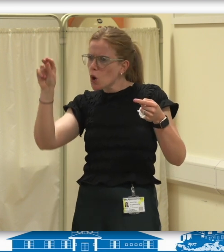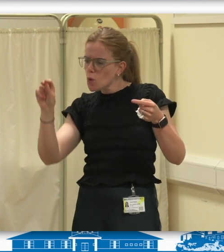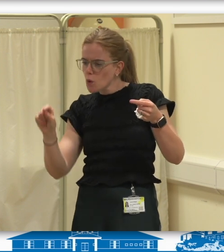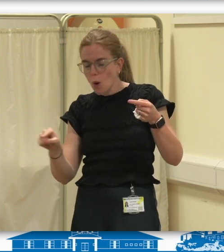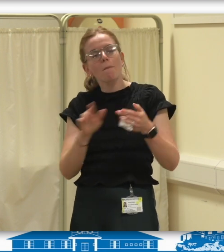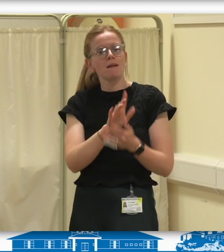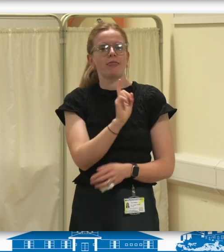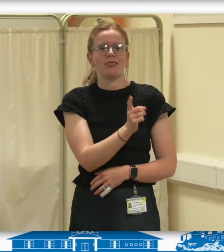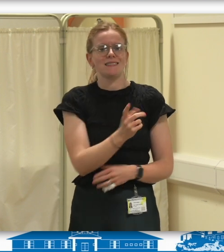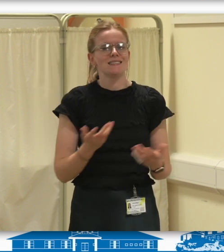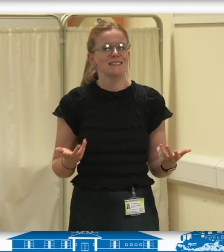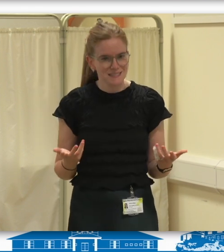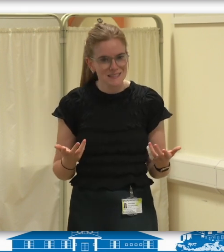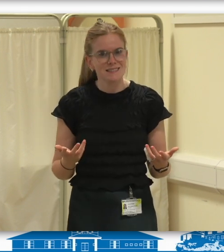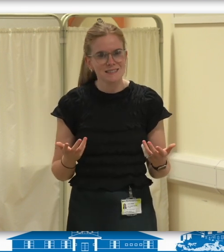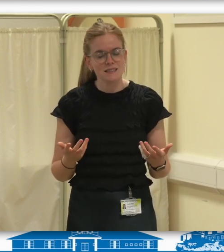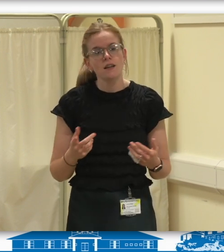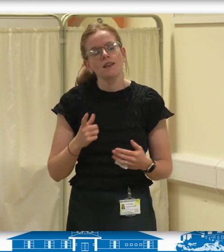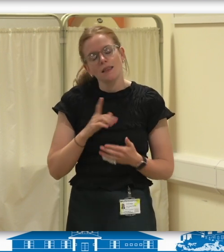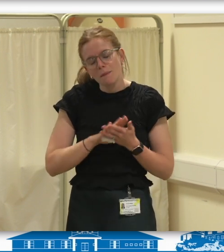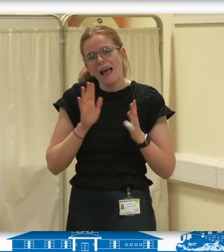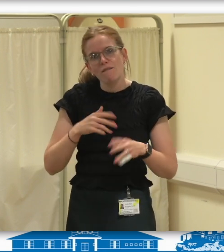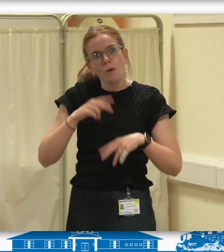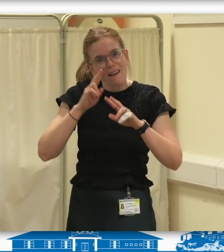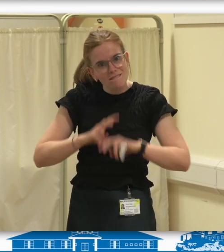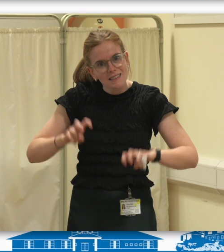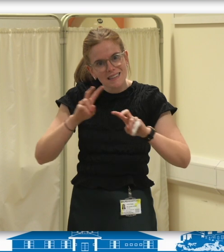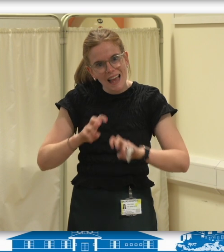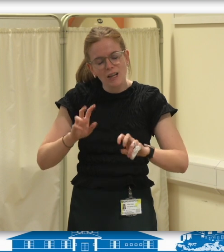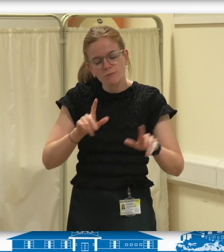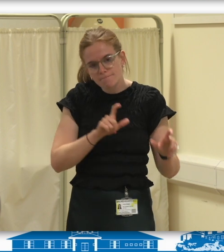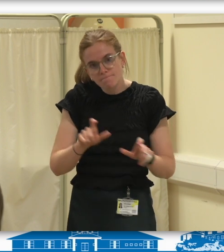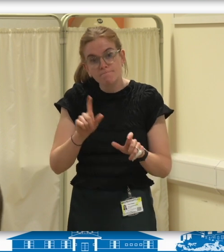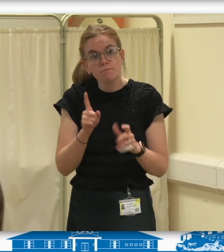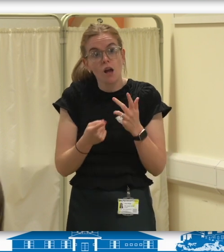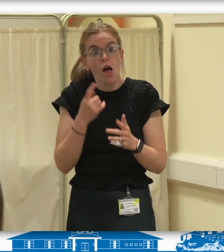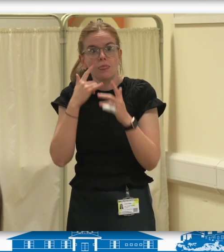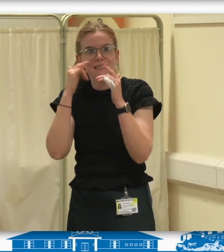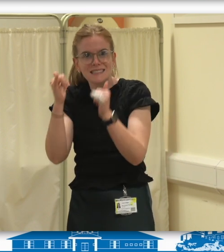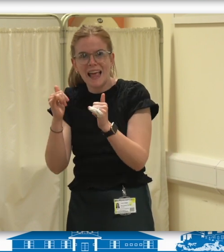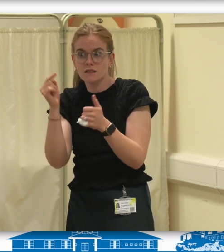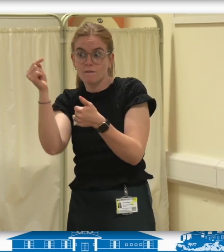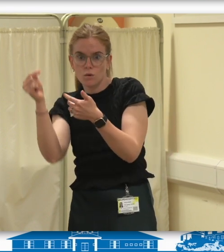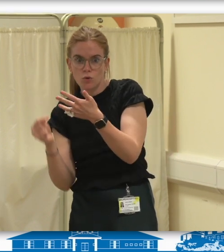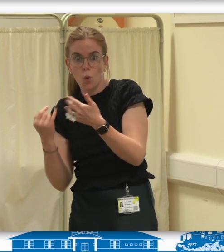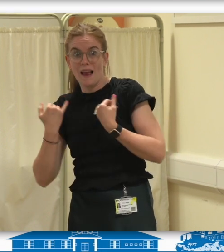the fatigue. That means investigations should consist of other tests. And